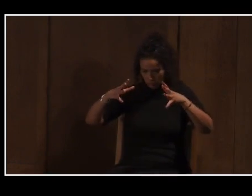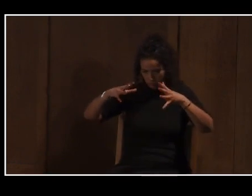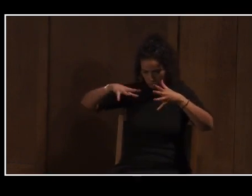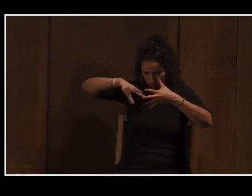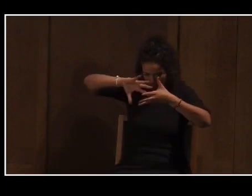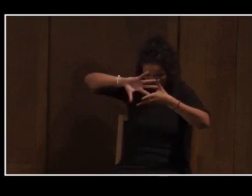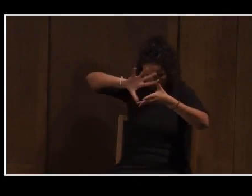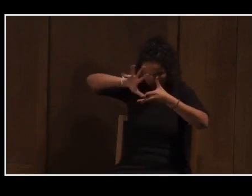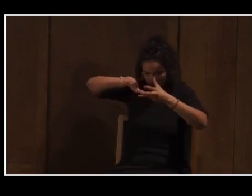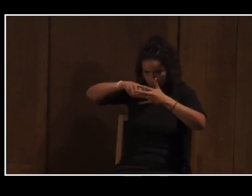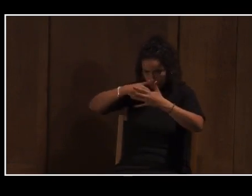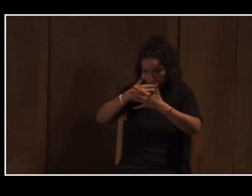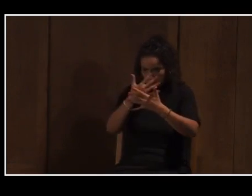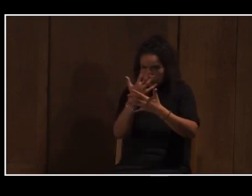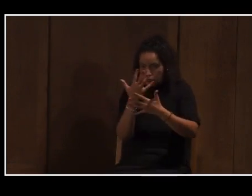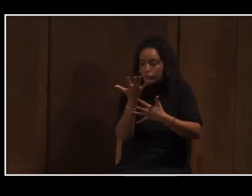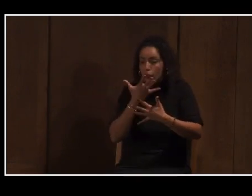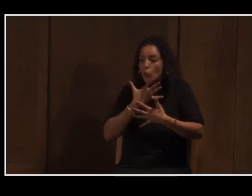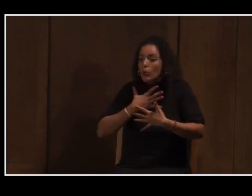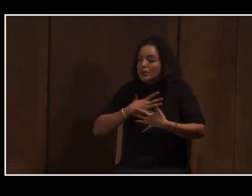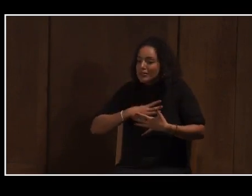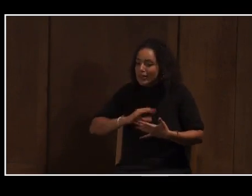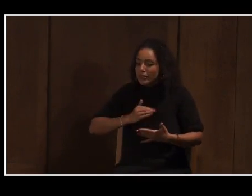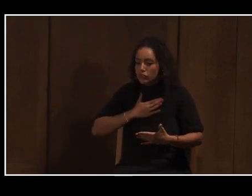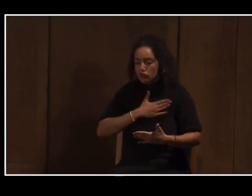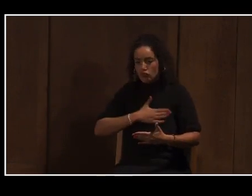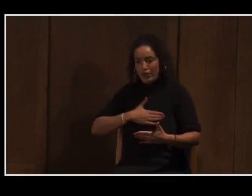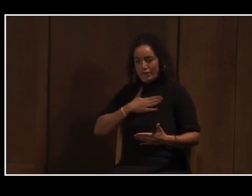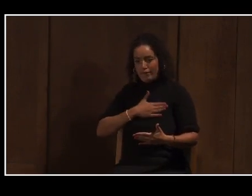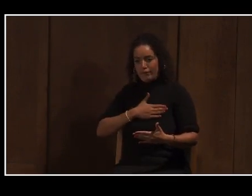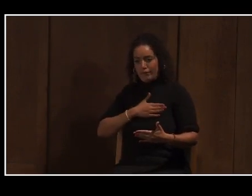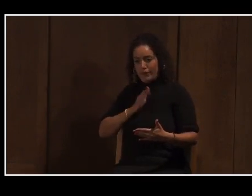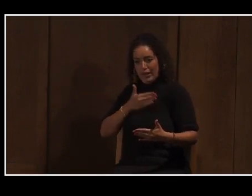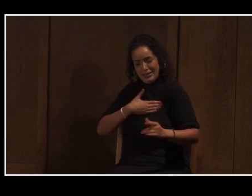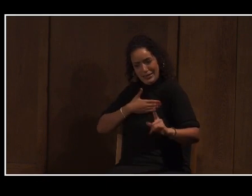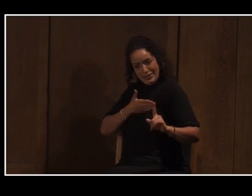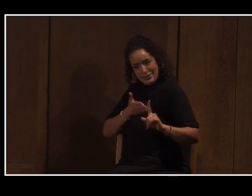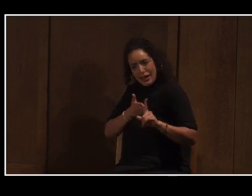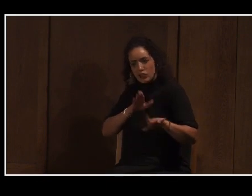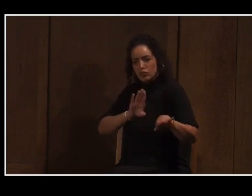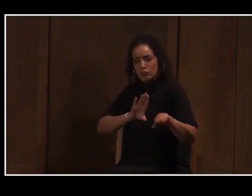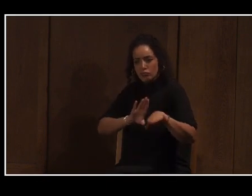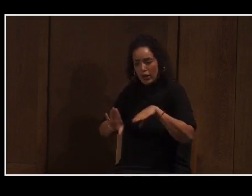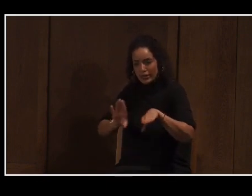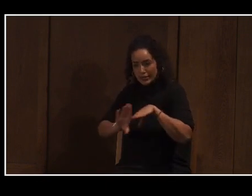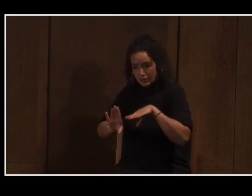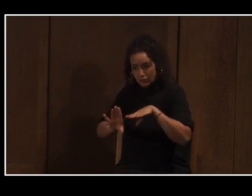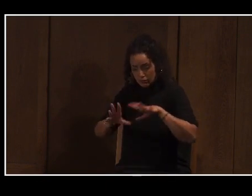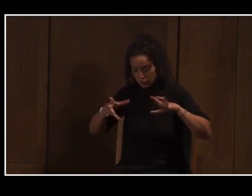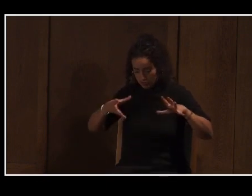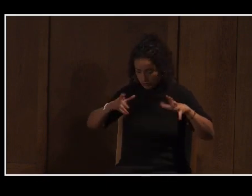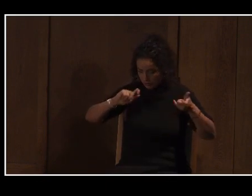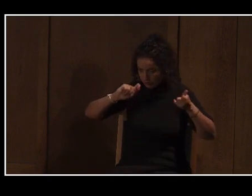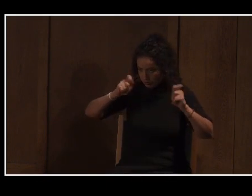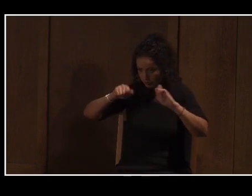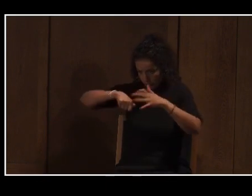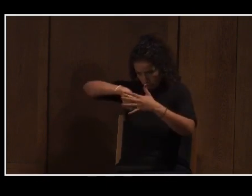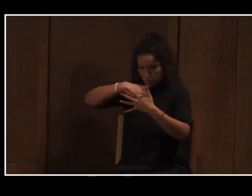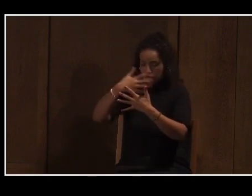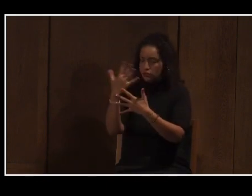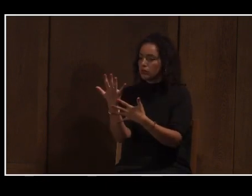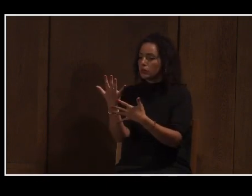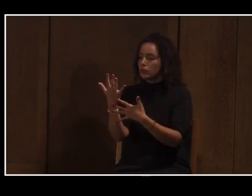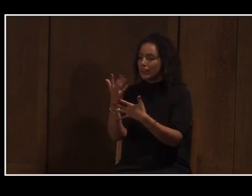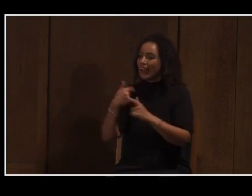have to be able to grieve as intentional practice what we are losing. And when we're shifting shape, we're not